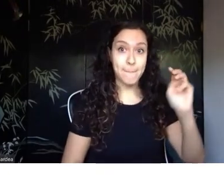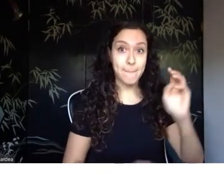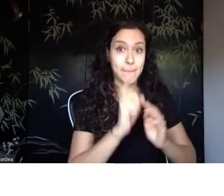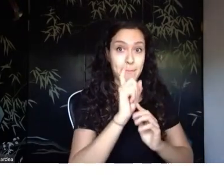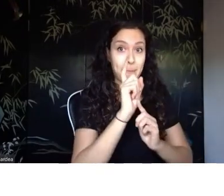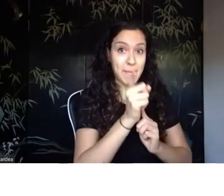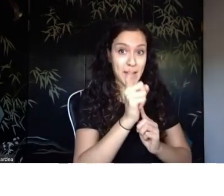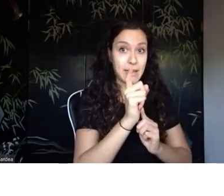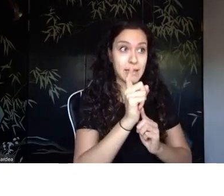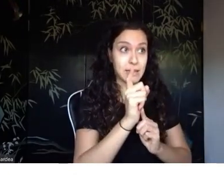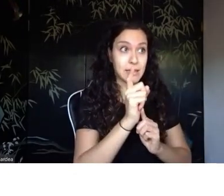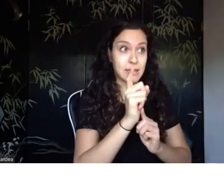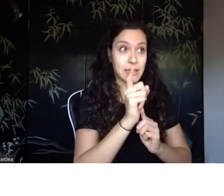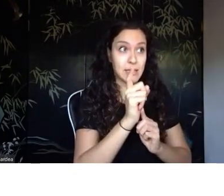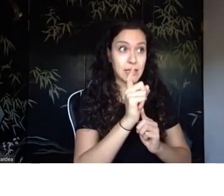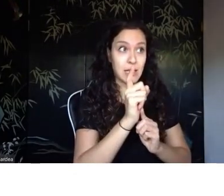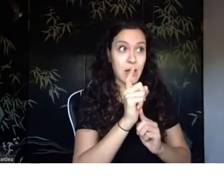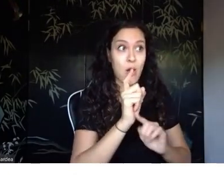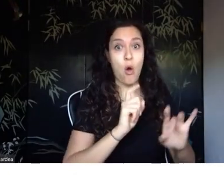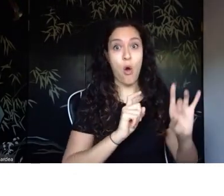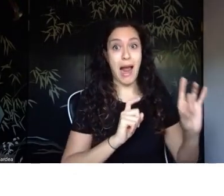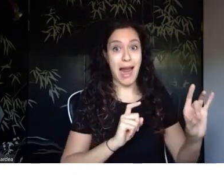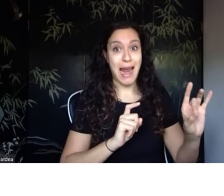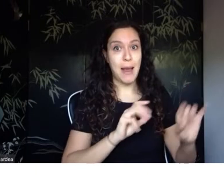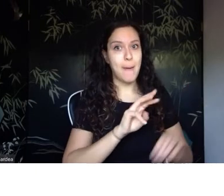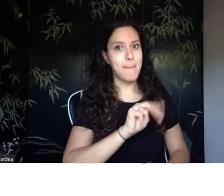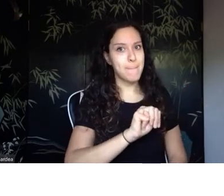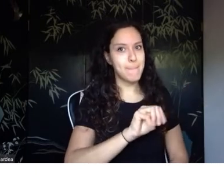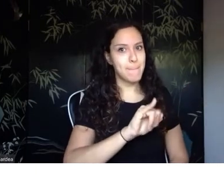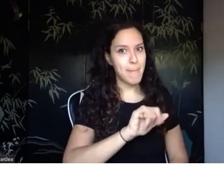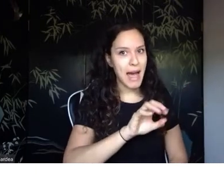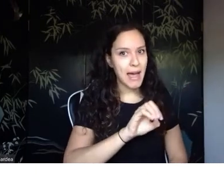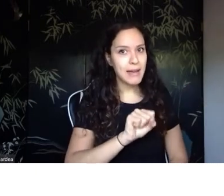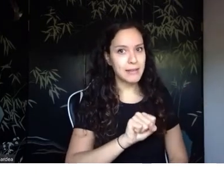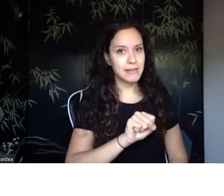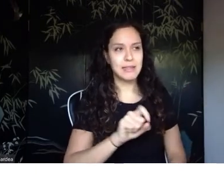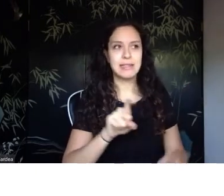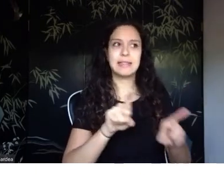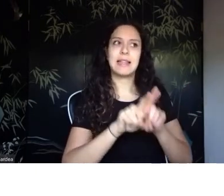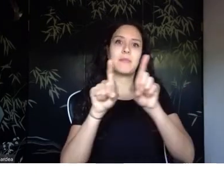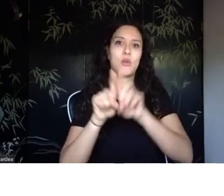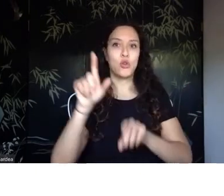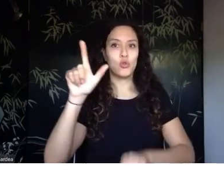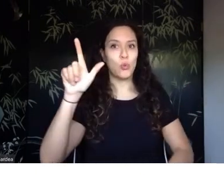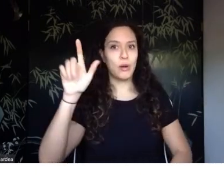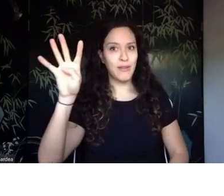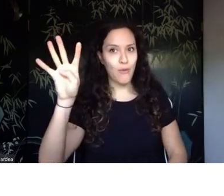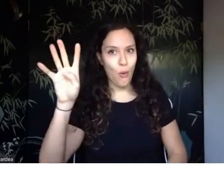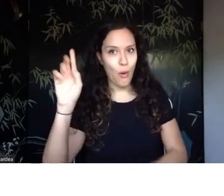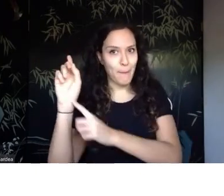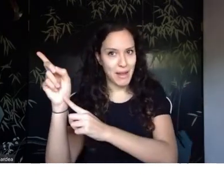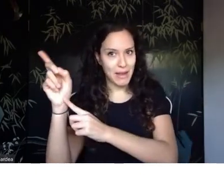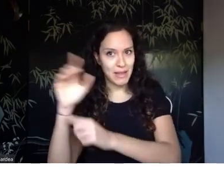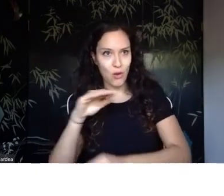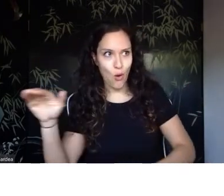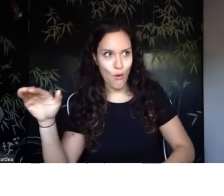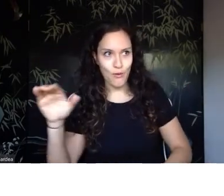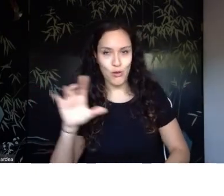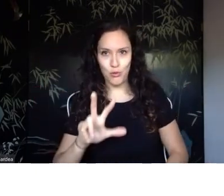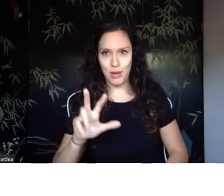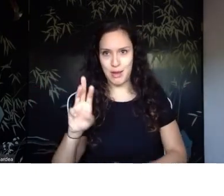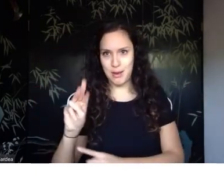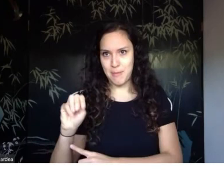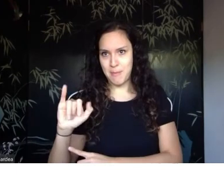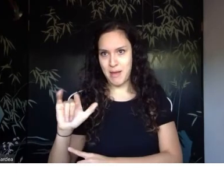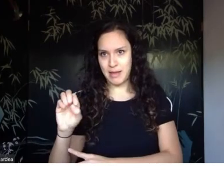thing. So it says m minutes over 8 miles is the same thing as 24 minutes out of 3